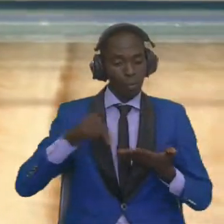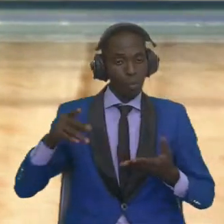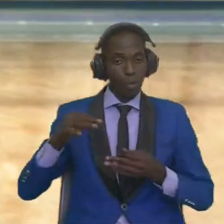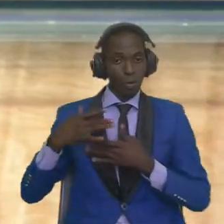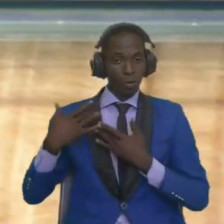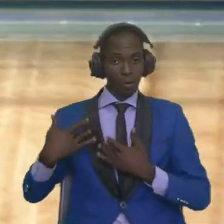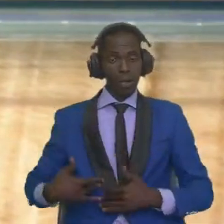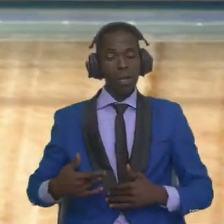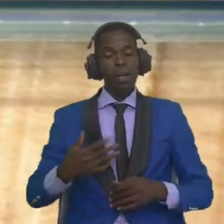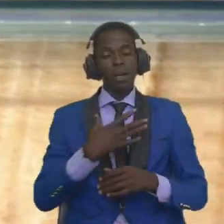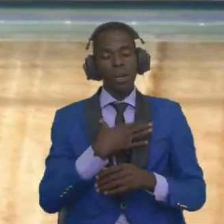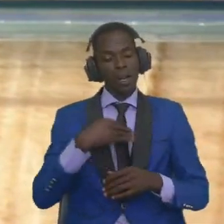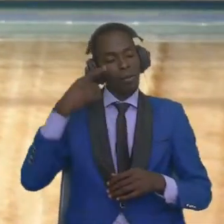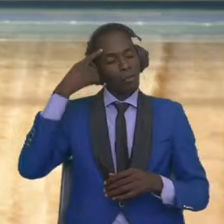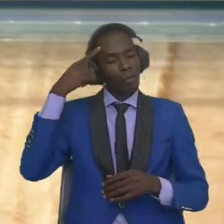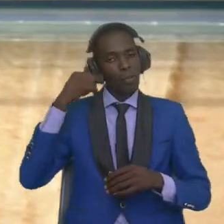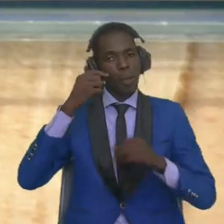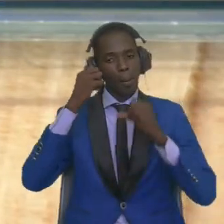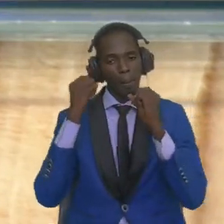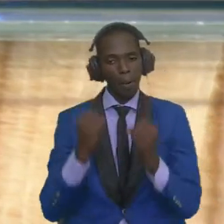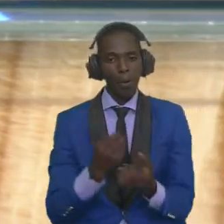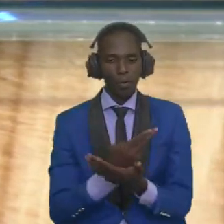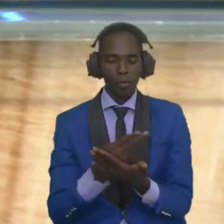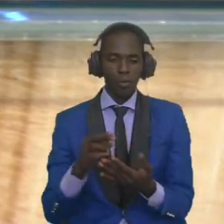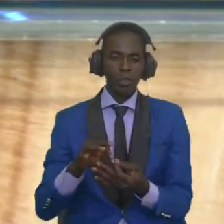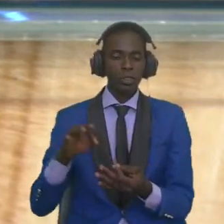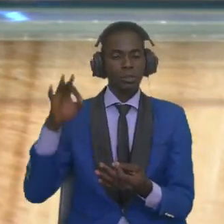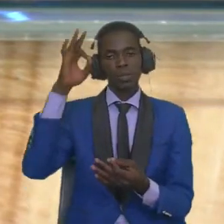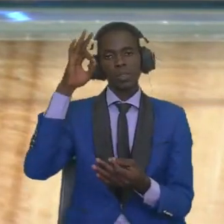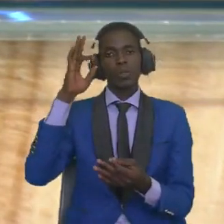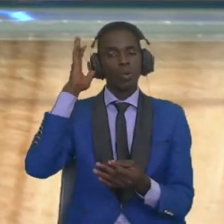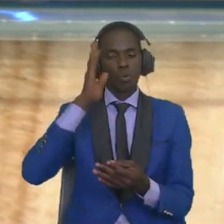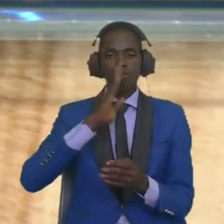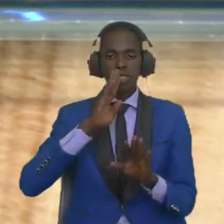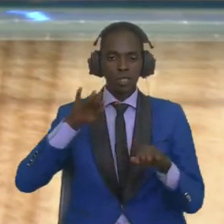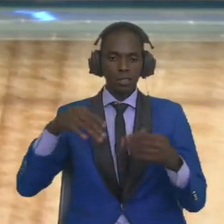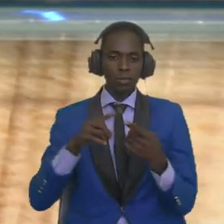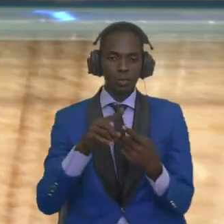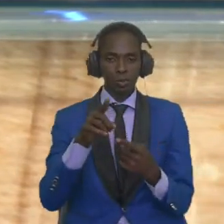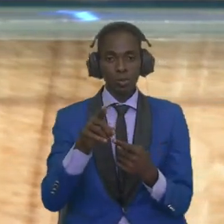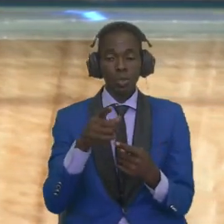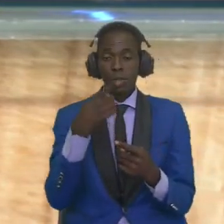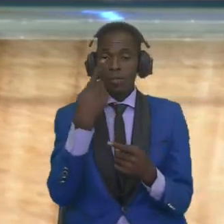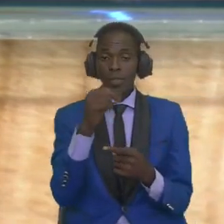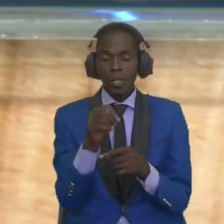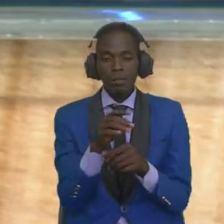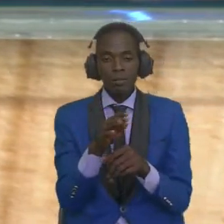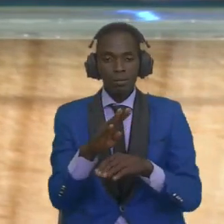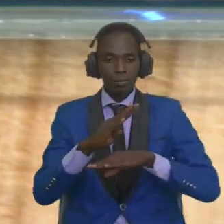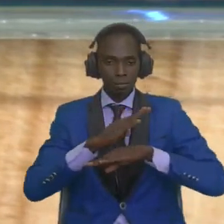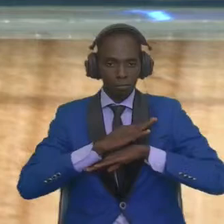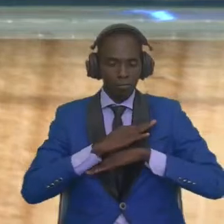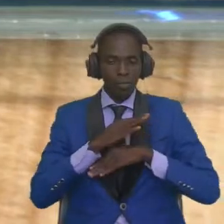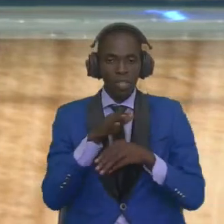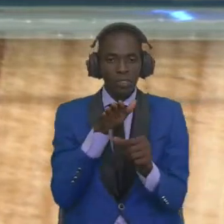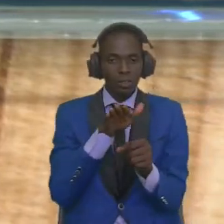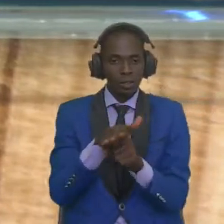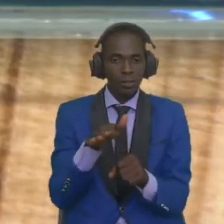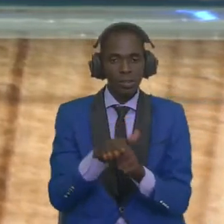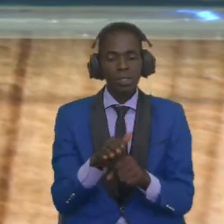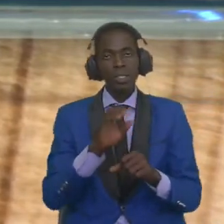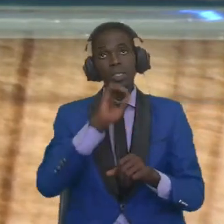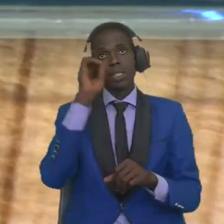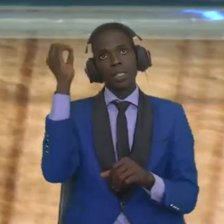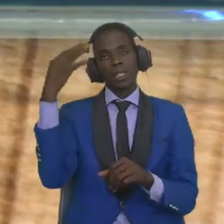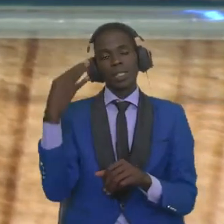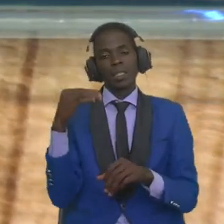the power of the Holy Ghost. And it is sustaining grace. It's the grace that sustains us every step of the way. way. At